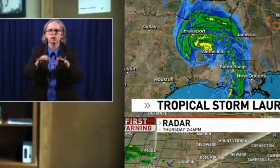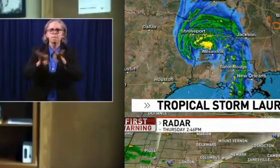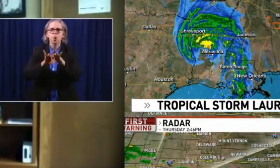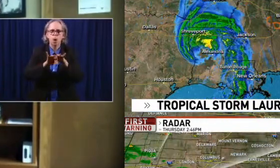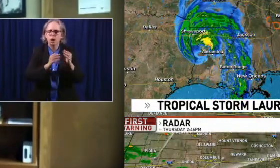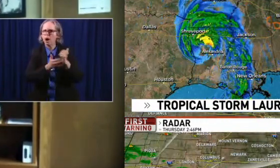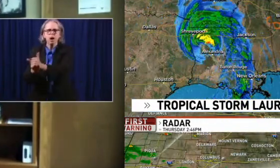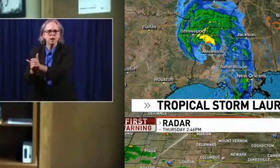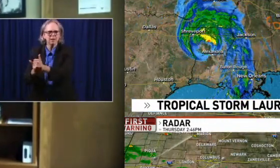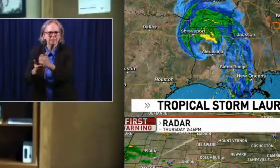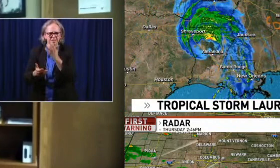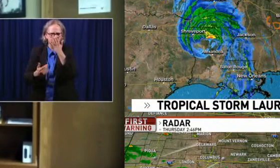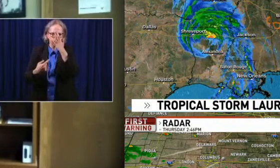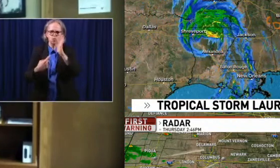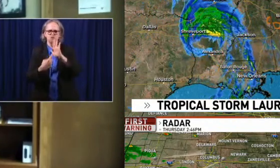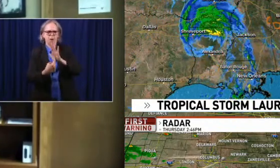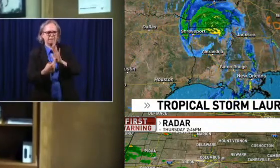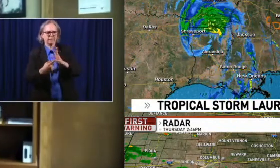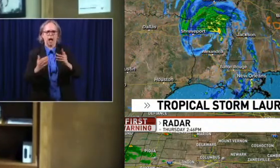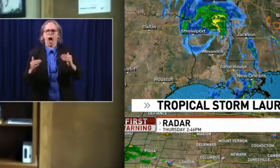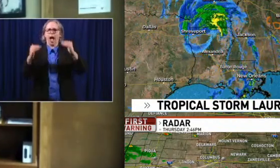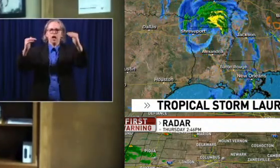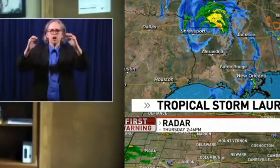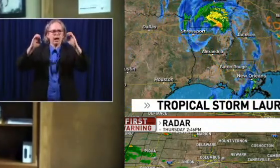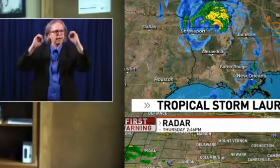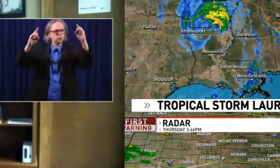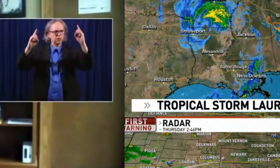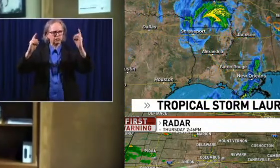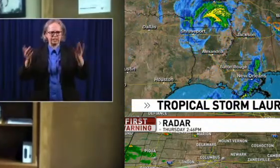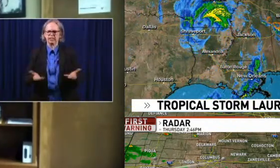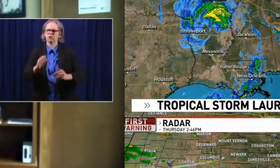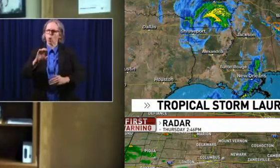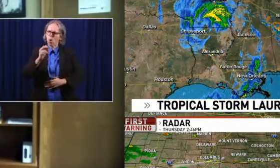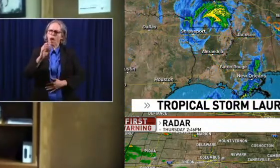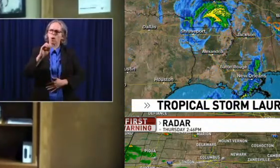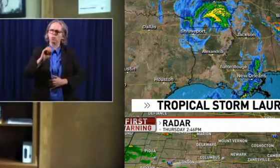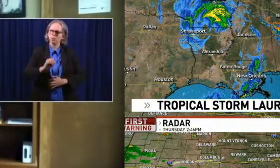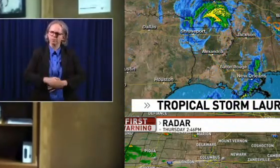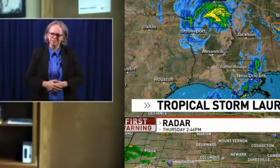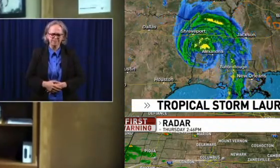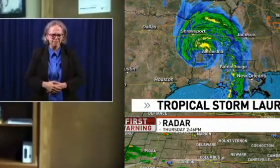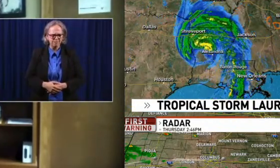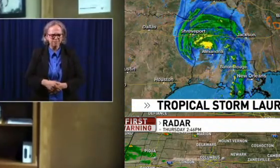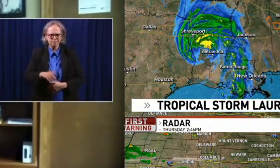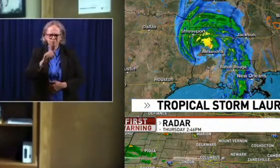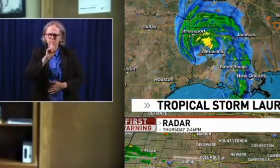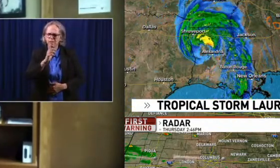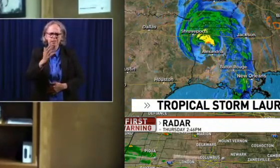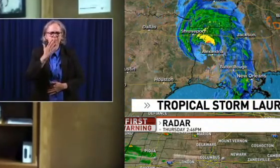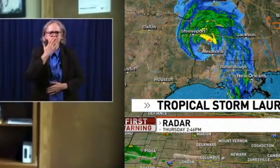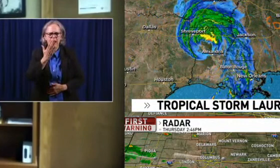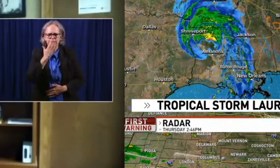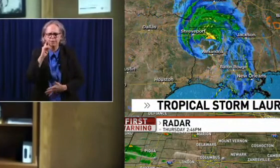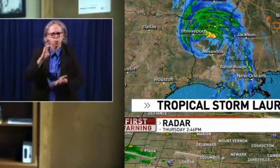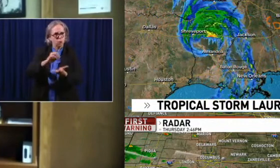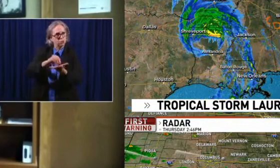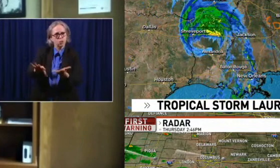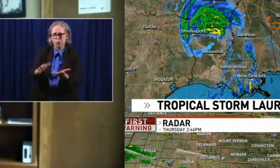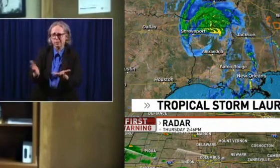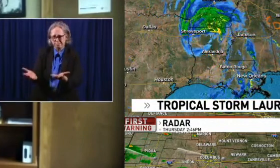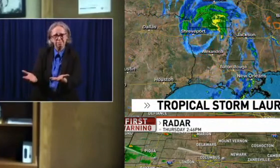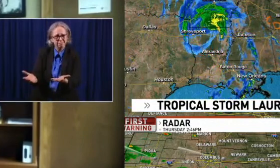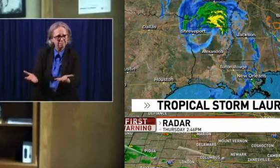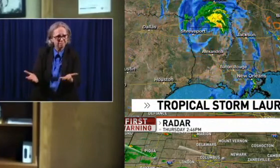ed publics here in the state of Ohio. And we're certainly very grateful to our students. As some of the other